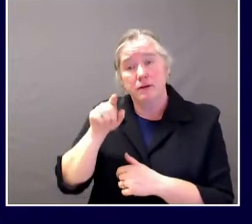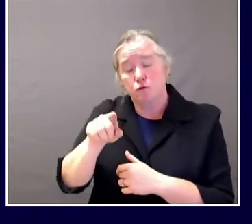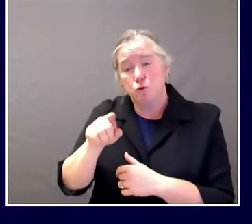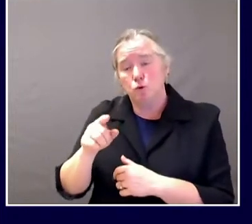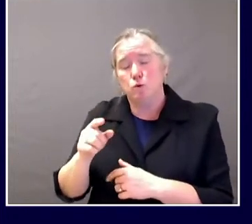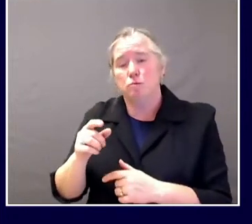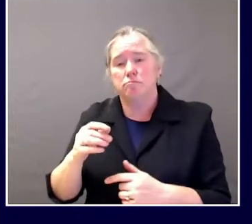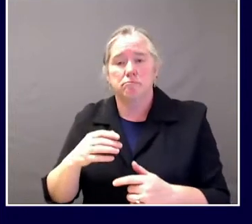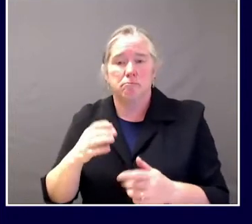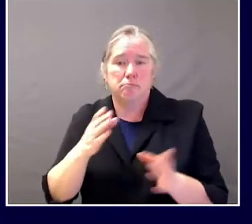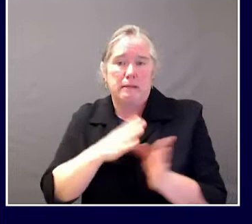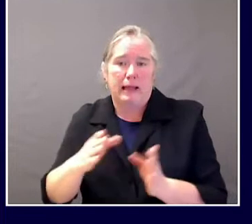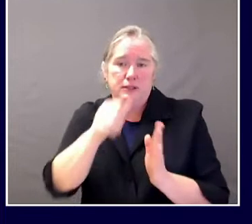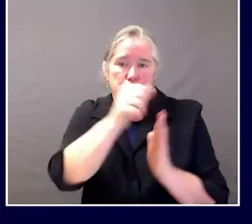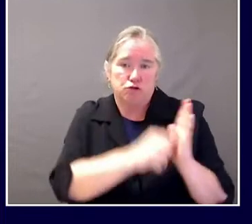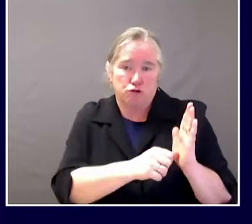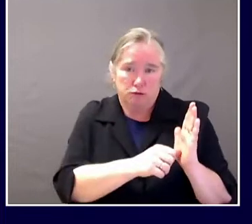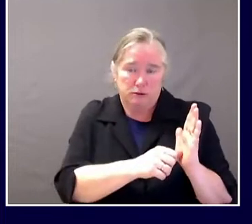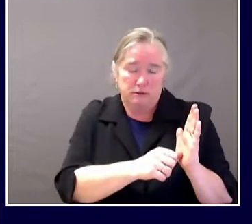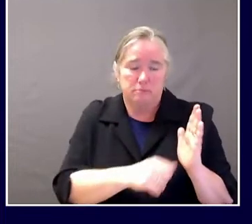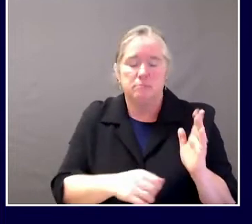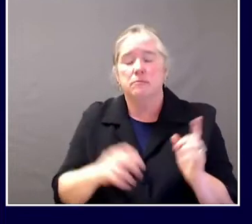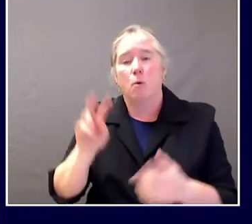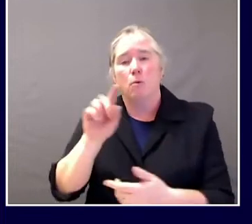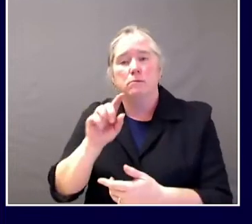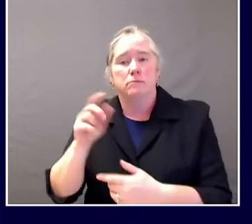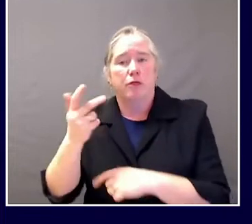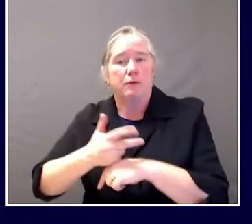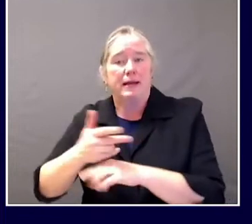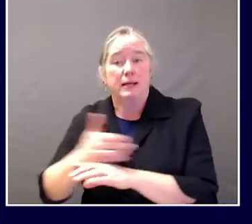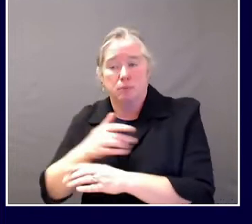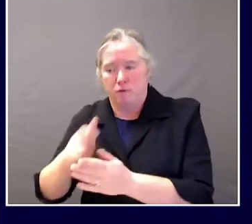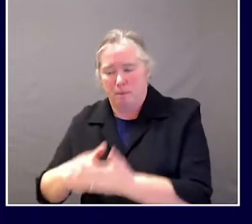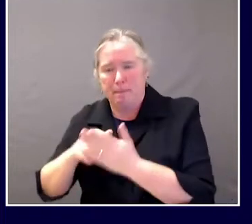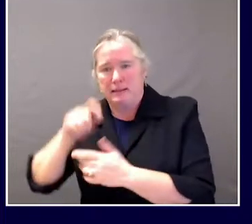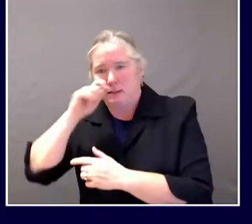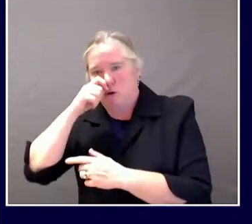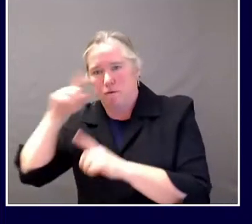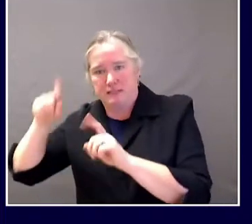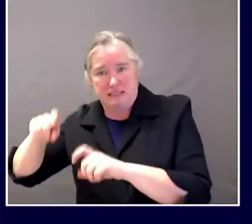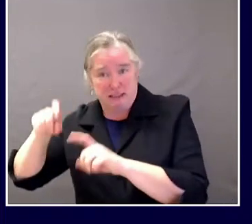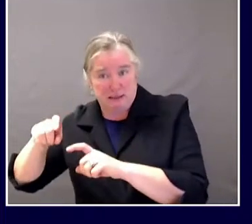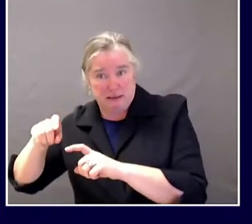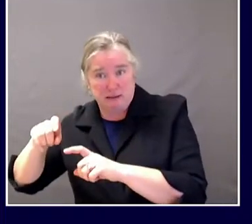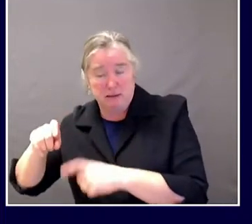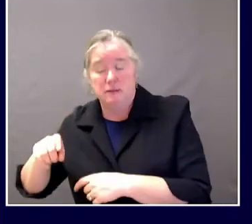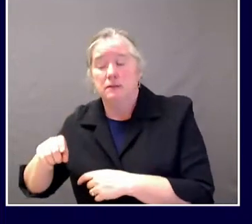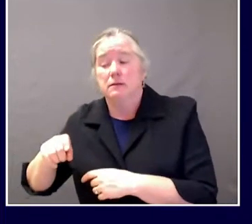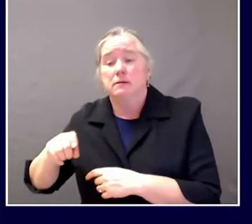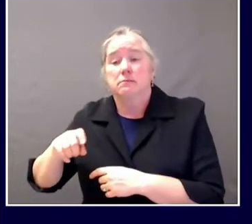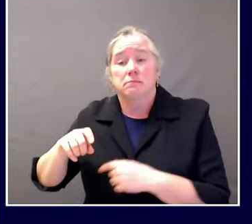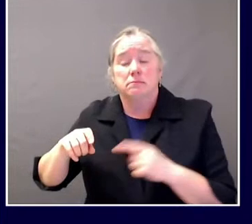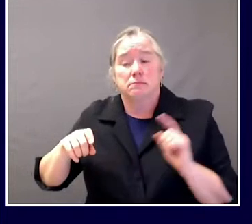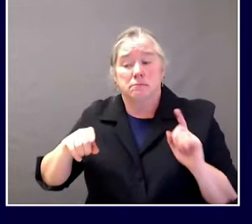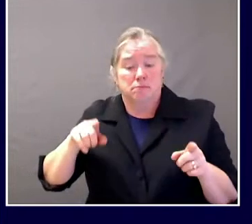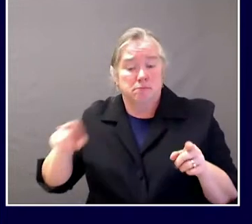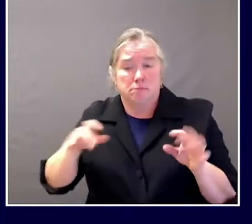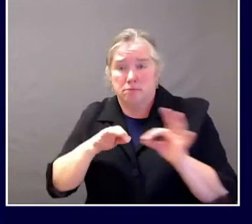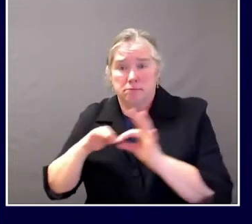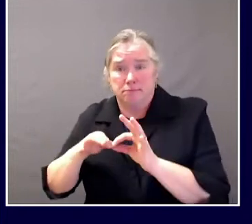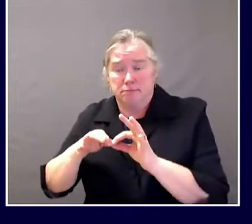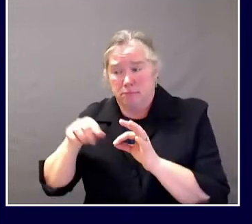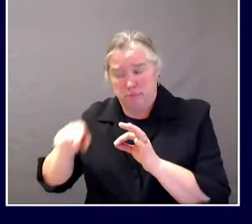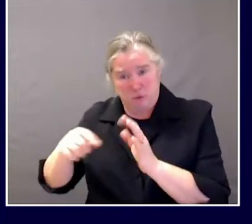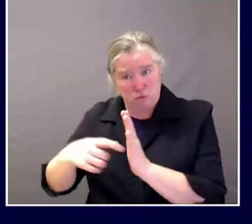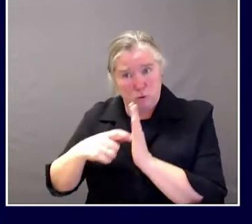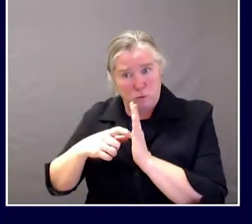test beforehand, there might be a charge associated with that to your insurance, and there may be a copay with that. I don't know the extent to which